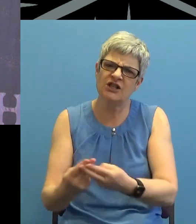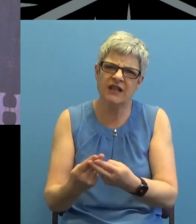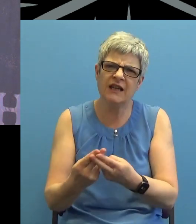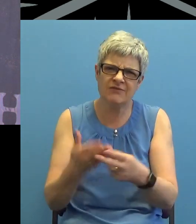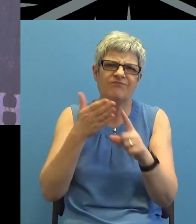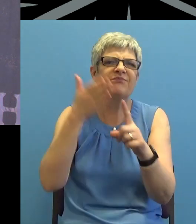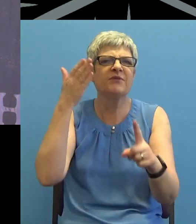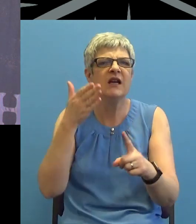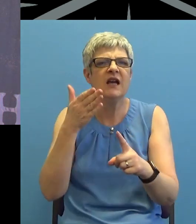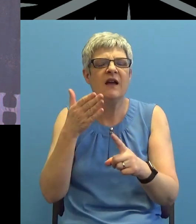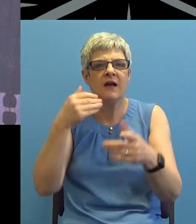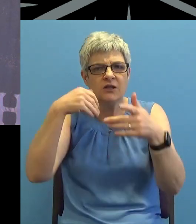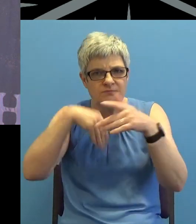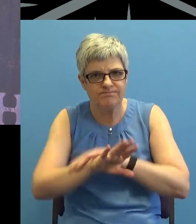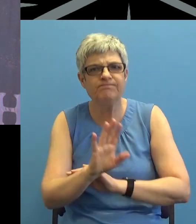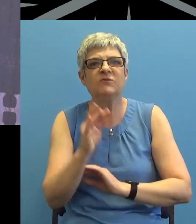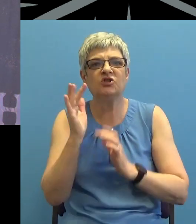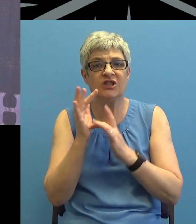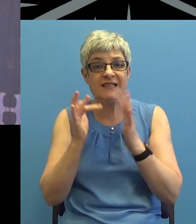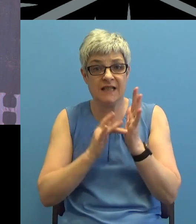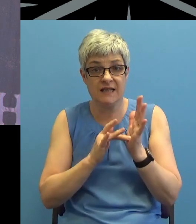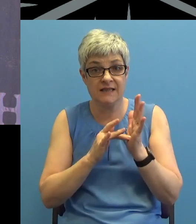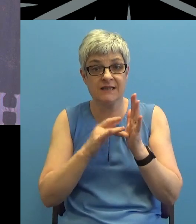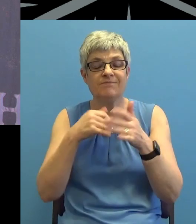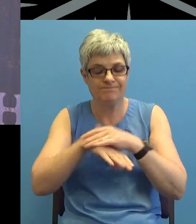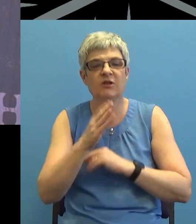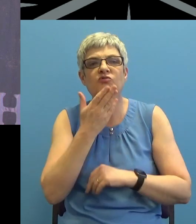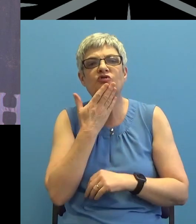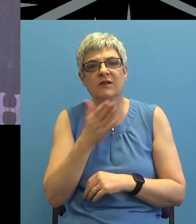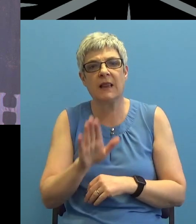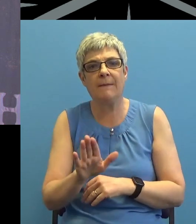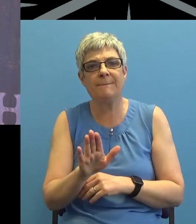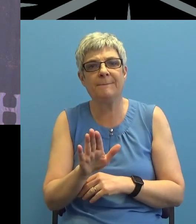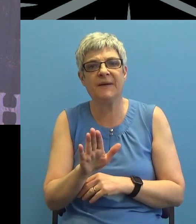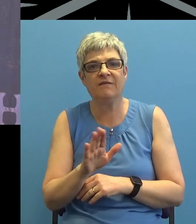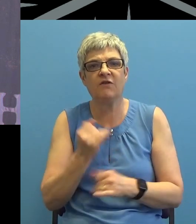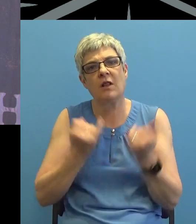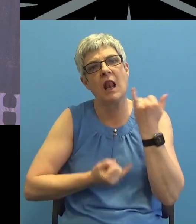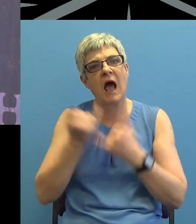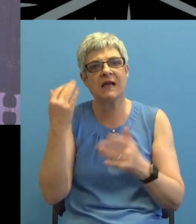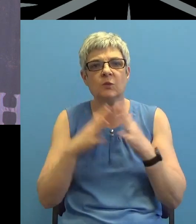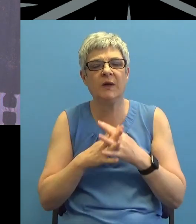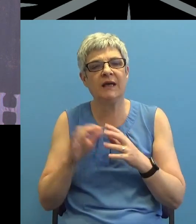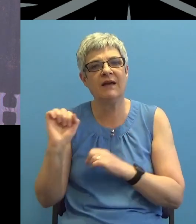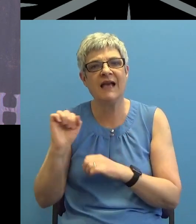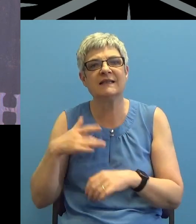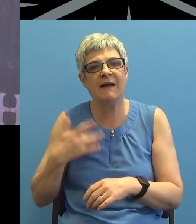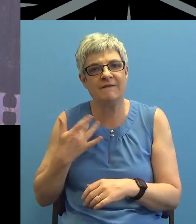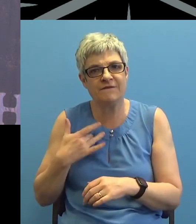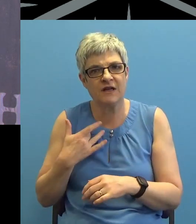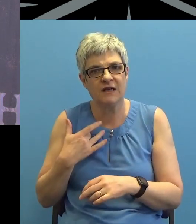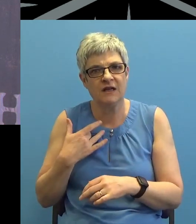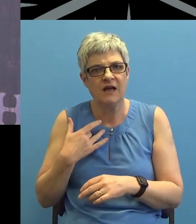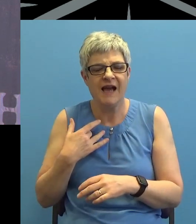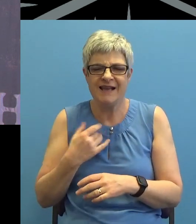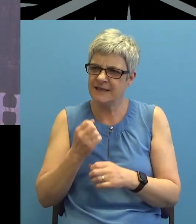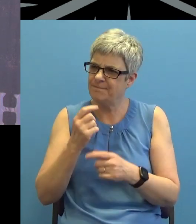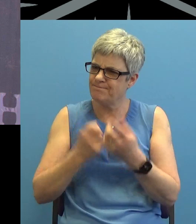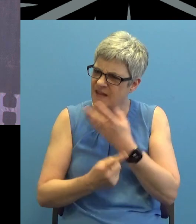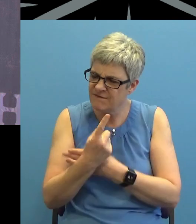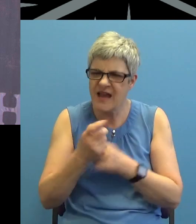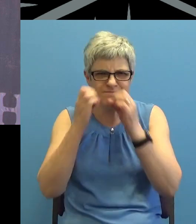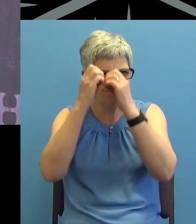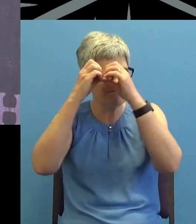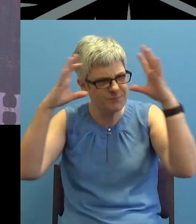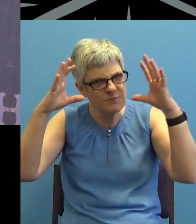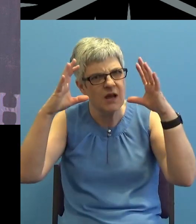of Jesus into Jerusalem for the last week of his life. It's an event of great insight,